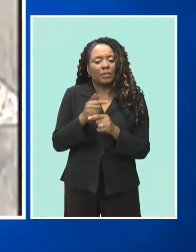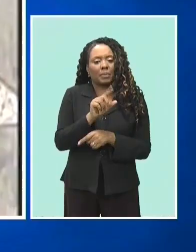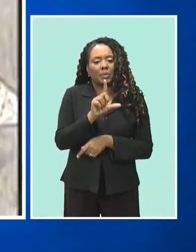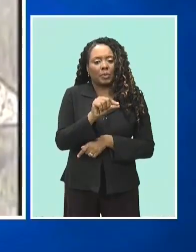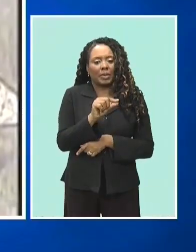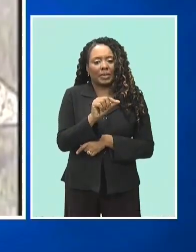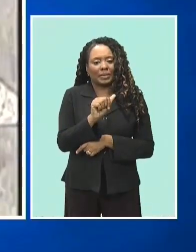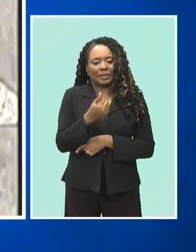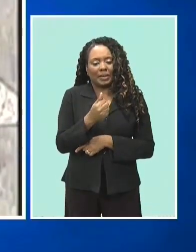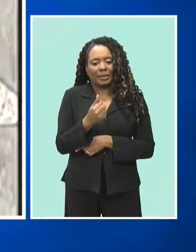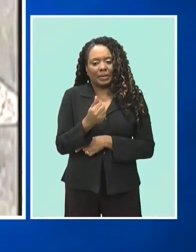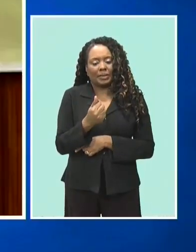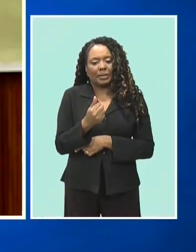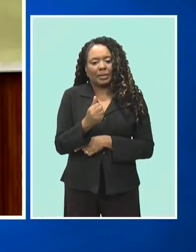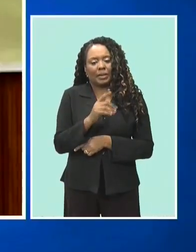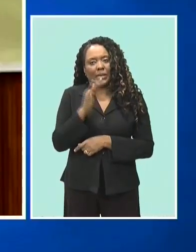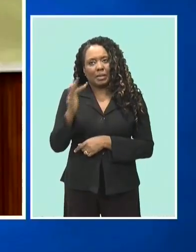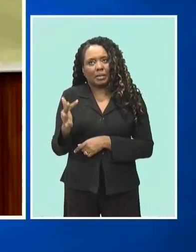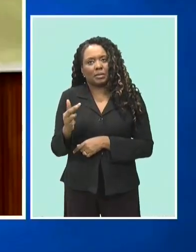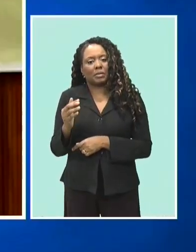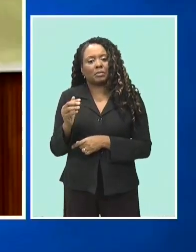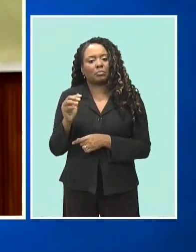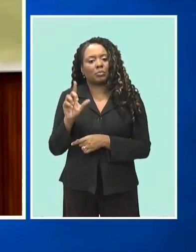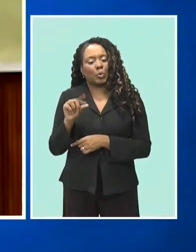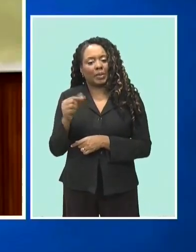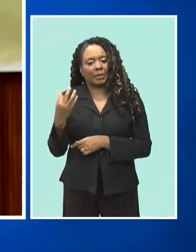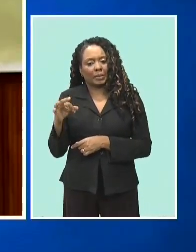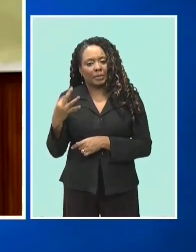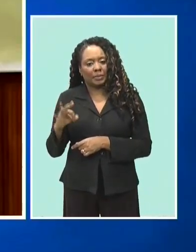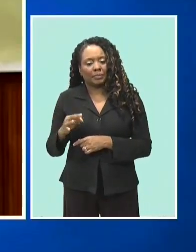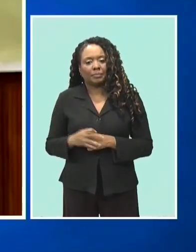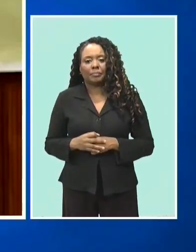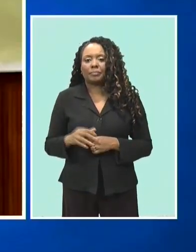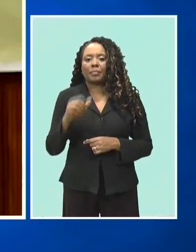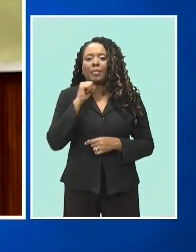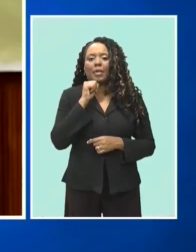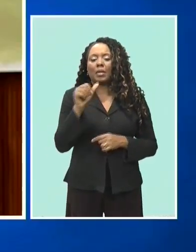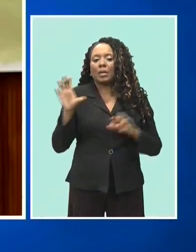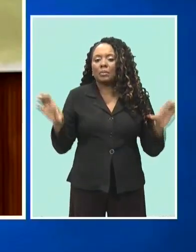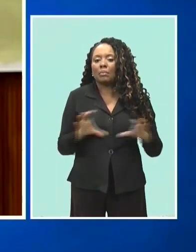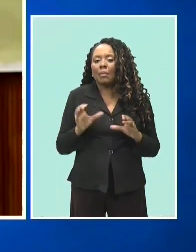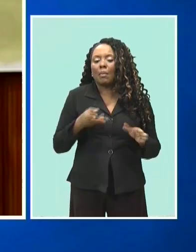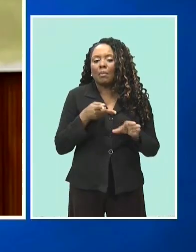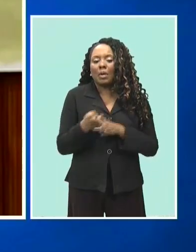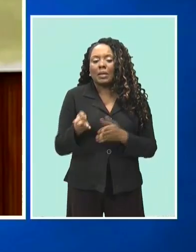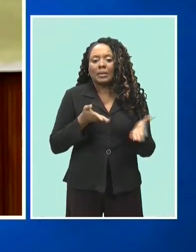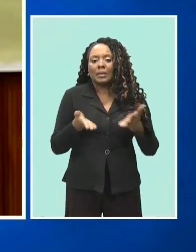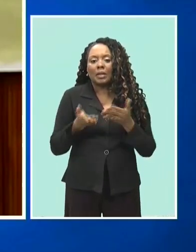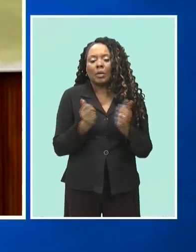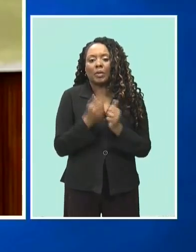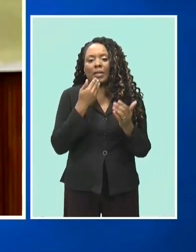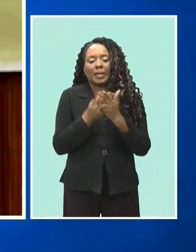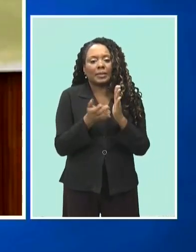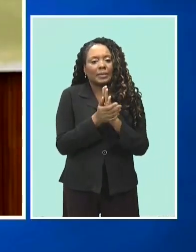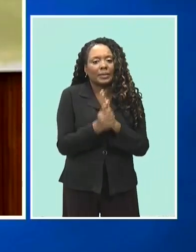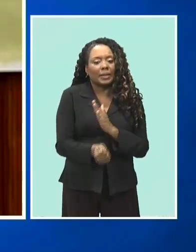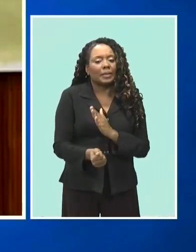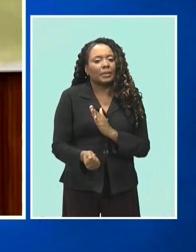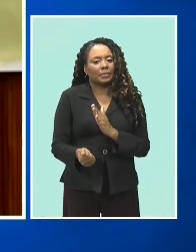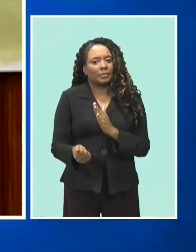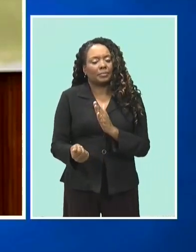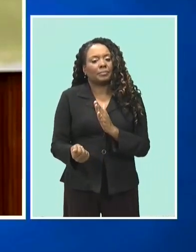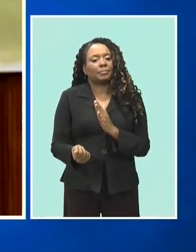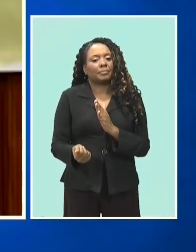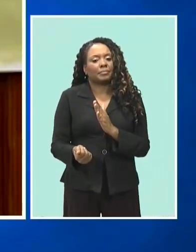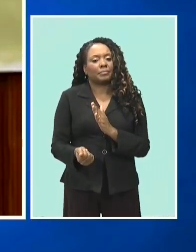2010 to date. Failed to perform professional services with skill and care contrary to Rule